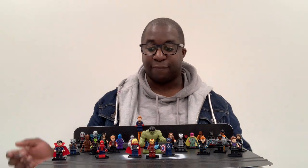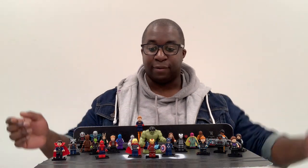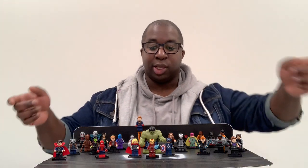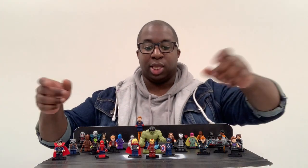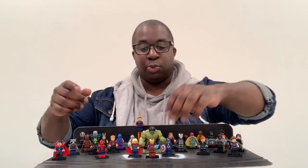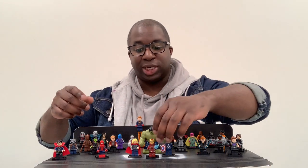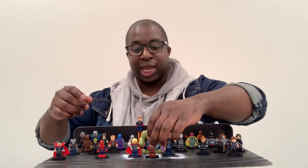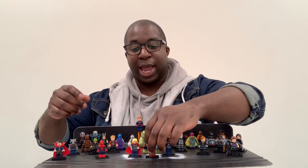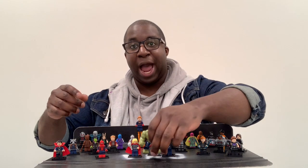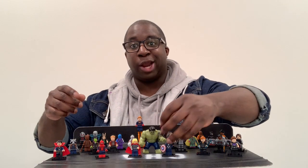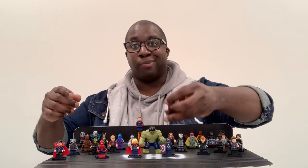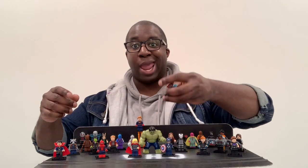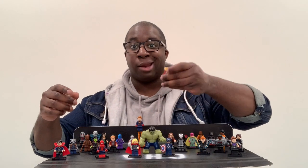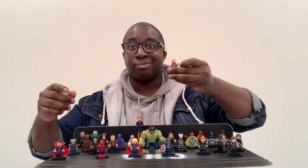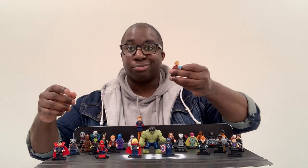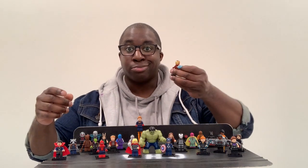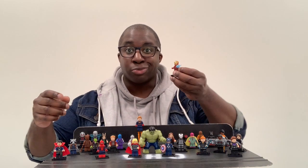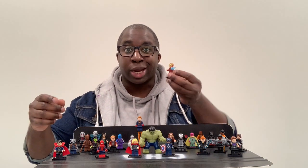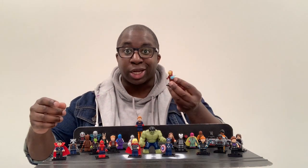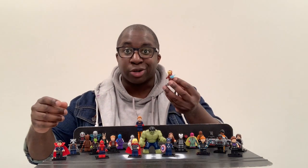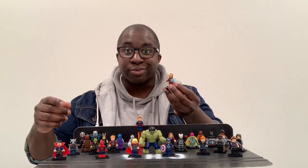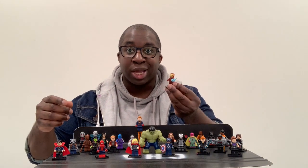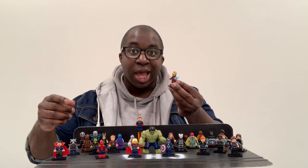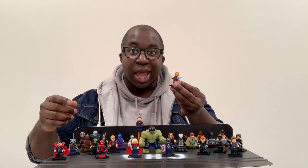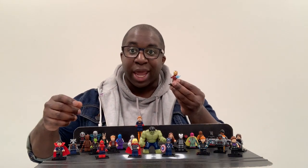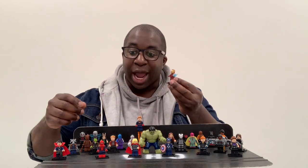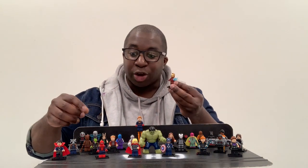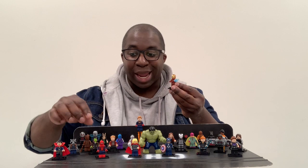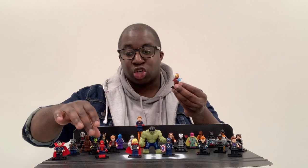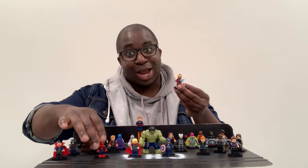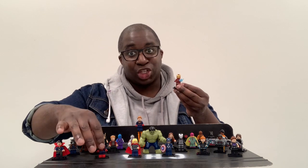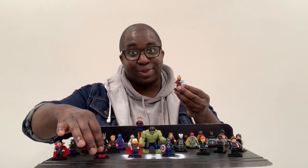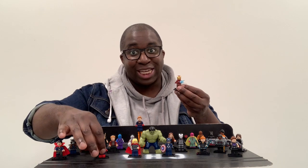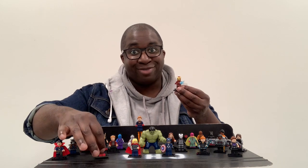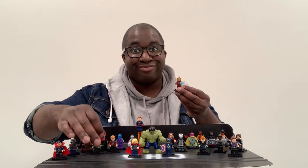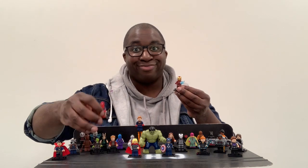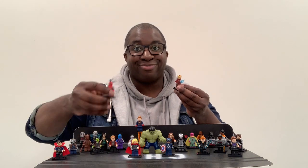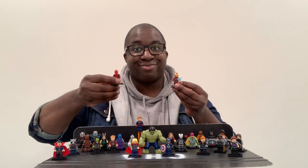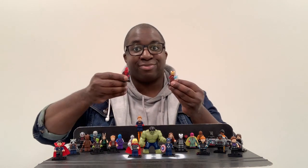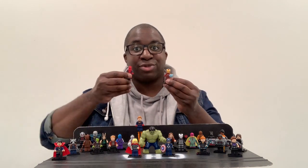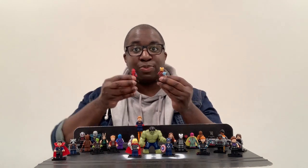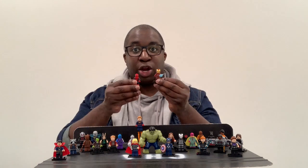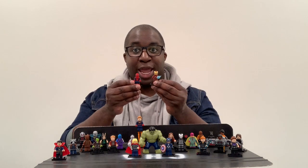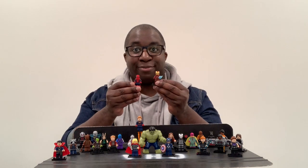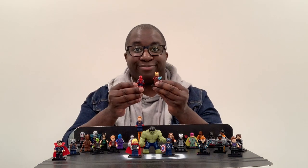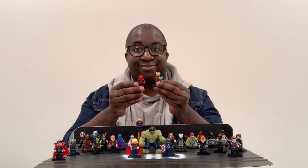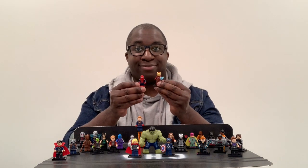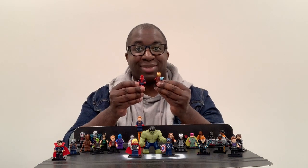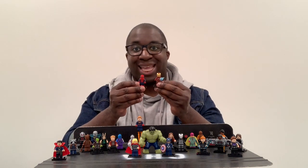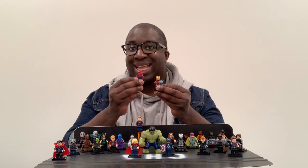happens if we take Iron Man, right here, and Iron Man tries to be